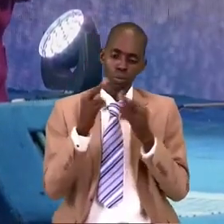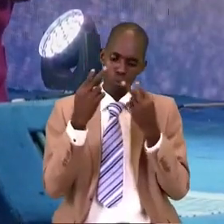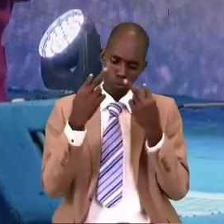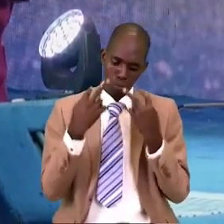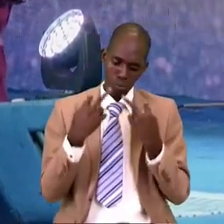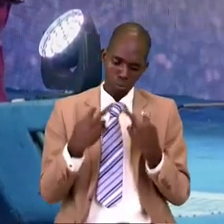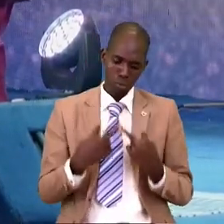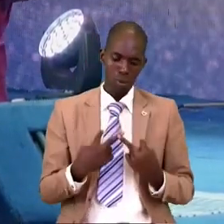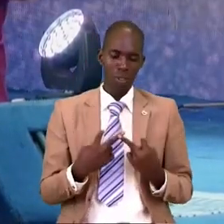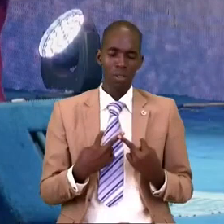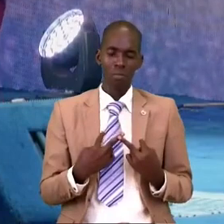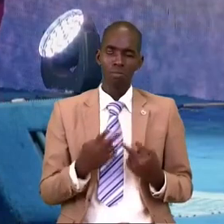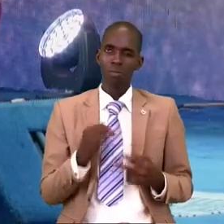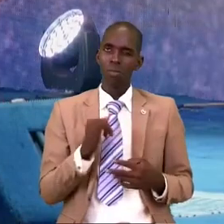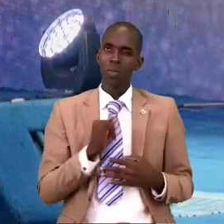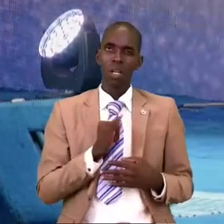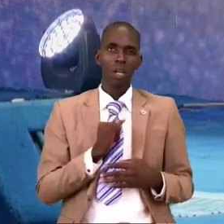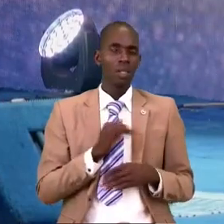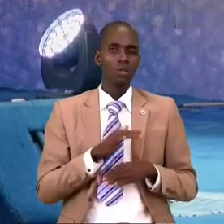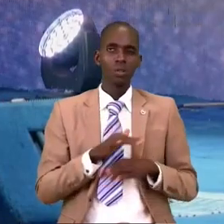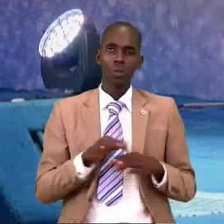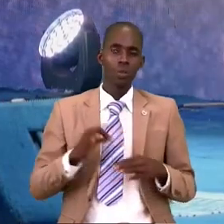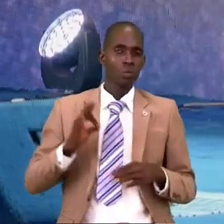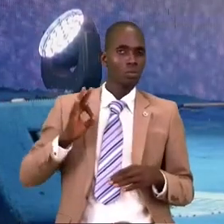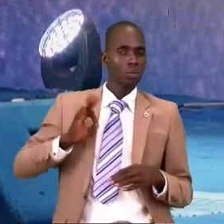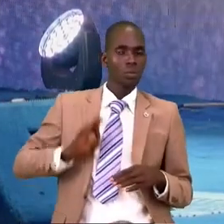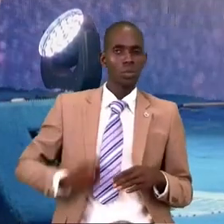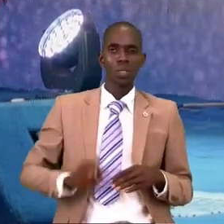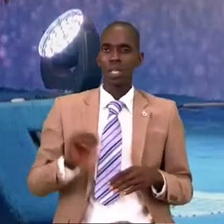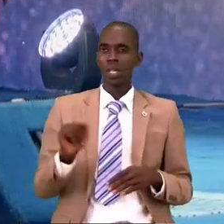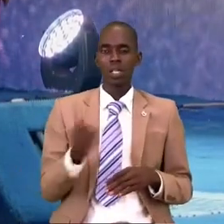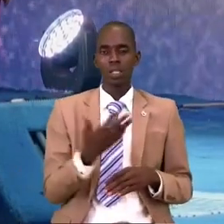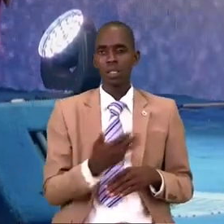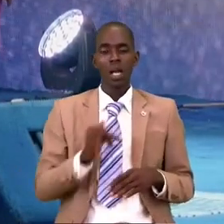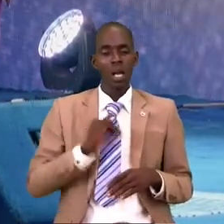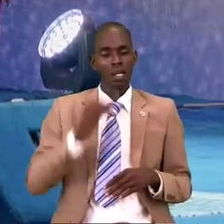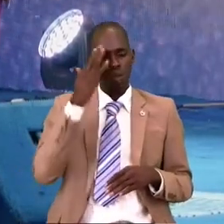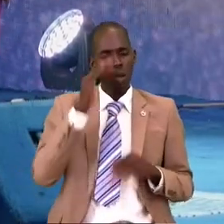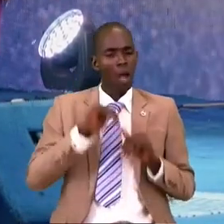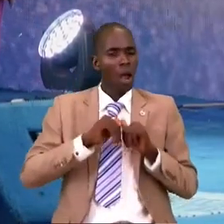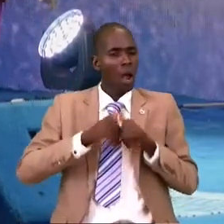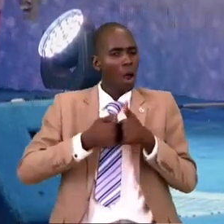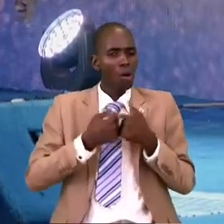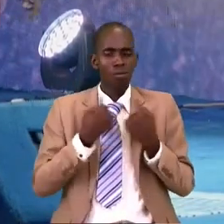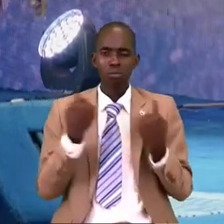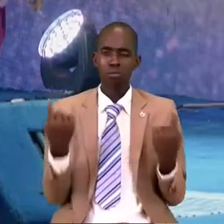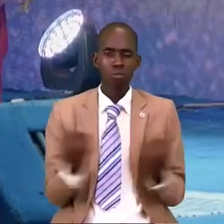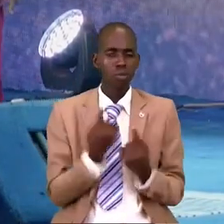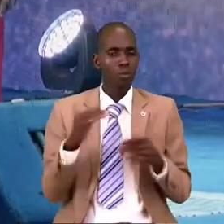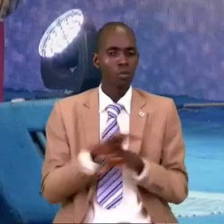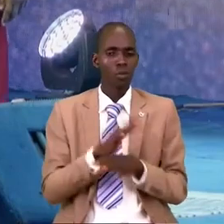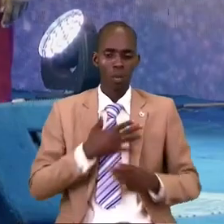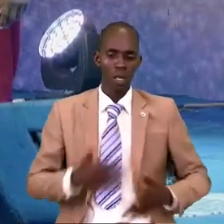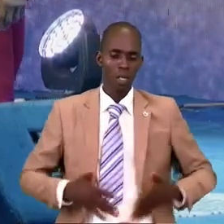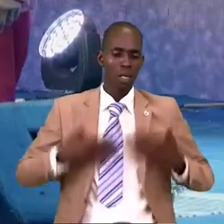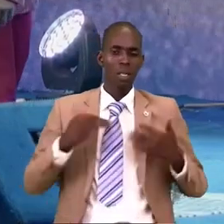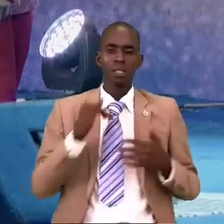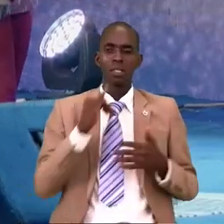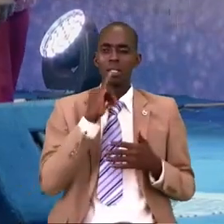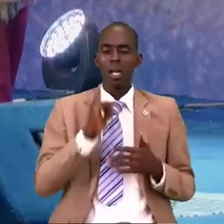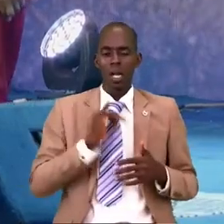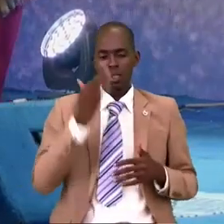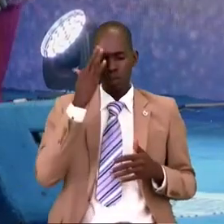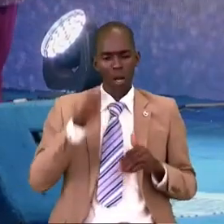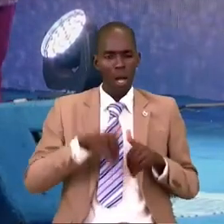know how evil my life is, but I want the mercy of God. Wherever you are, here